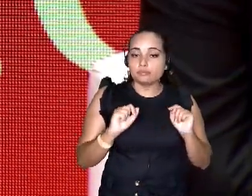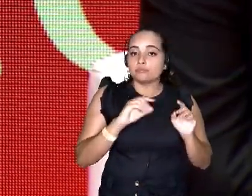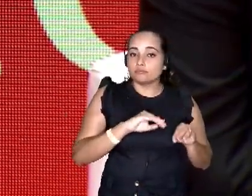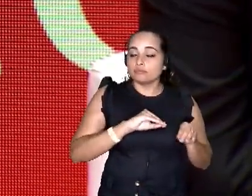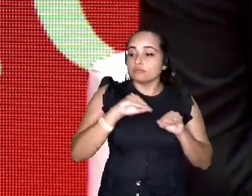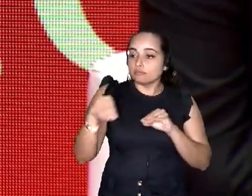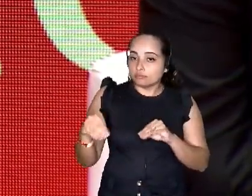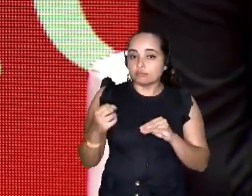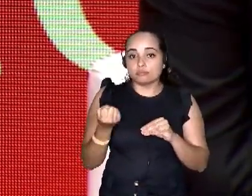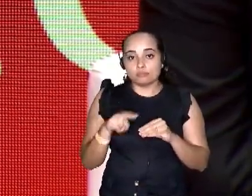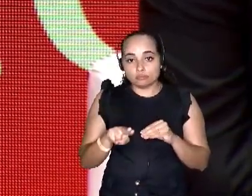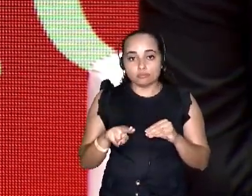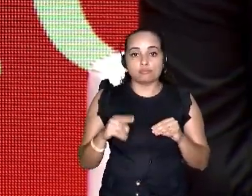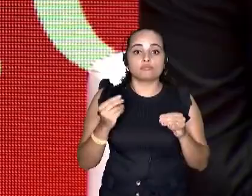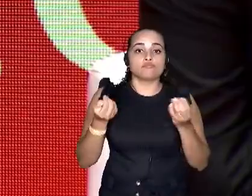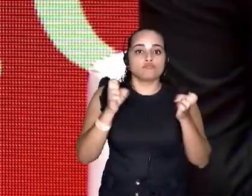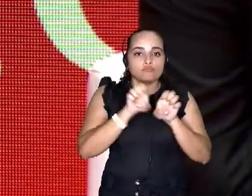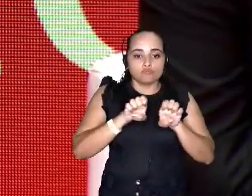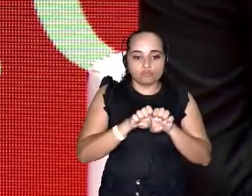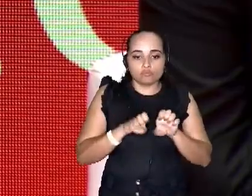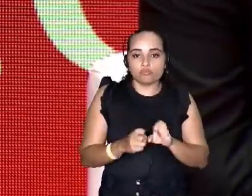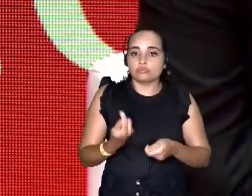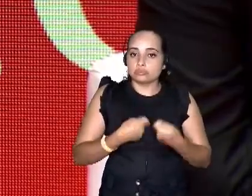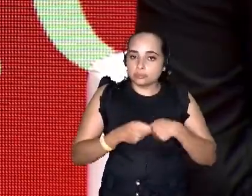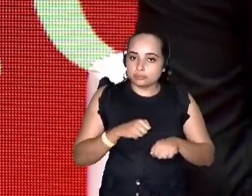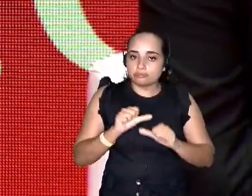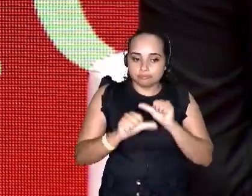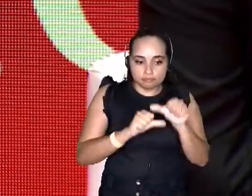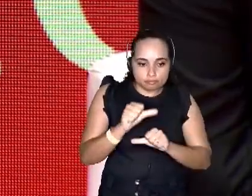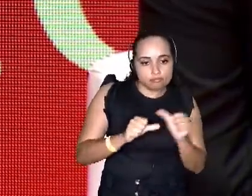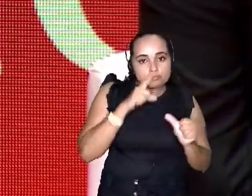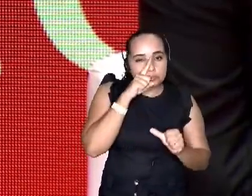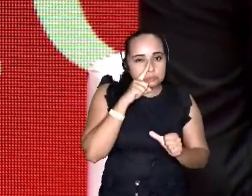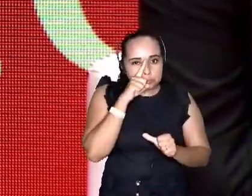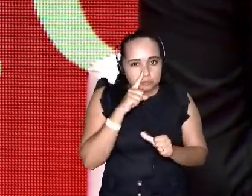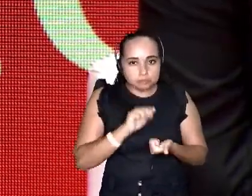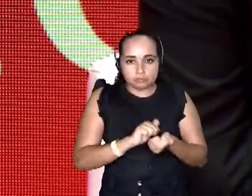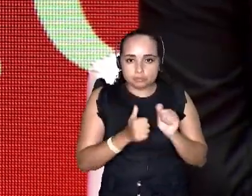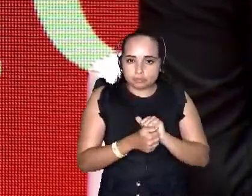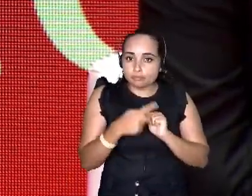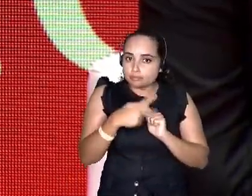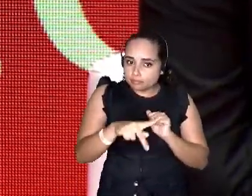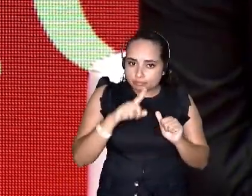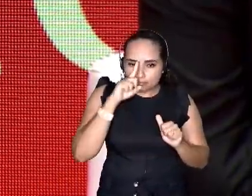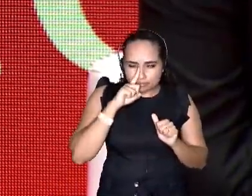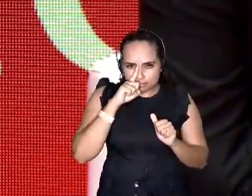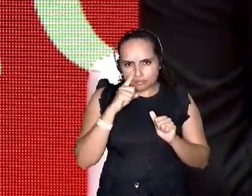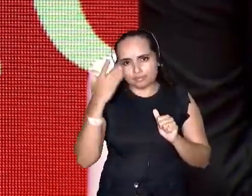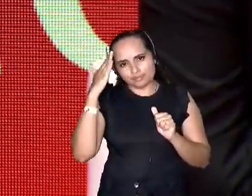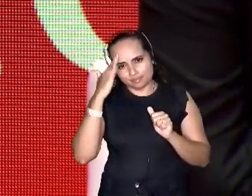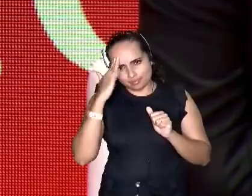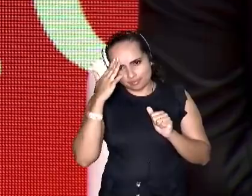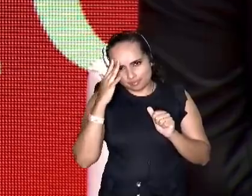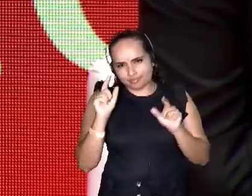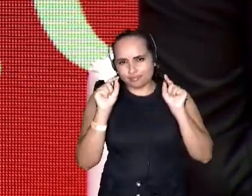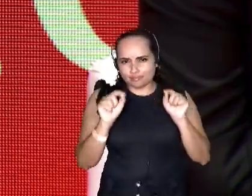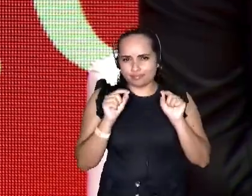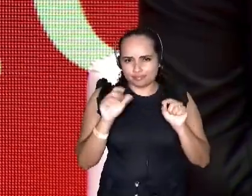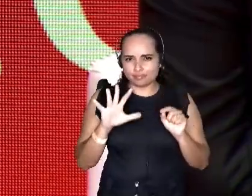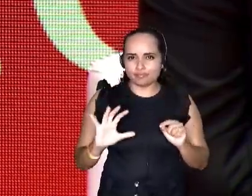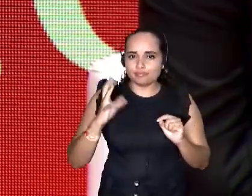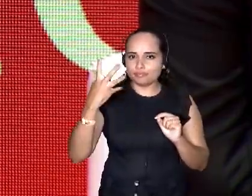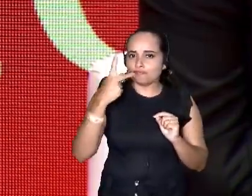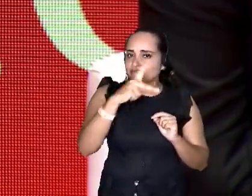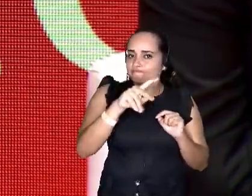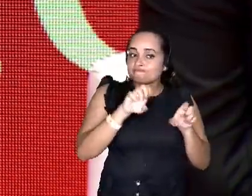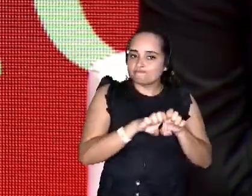some cases, yes, you'll need to move some tangible assets or intangible assets. So it's understand what happens in the business restructuring. And the 3rd step is,